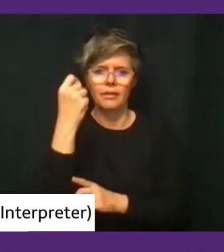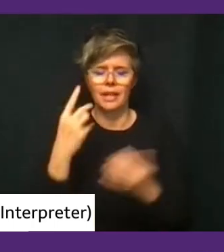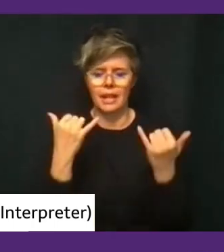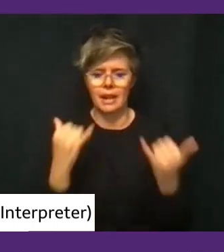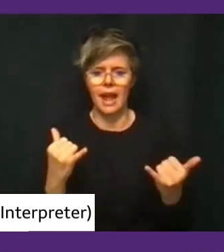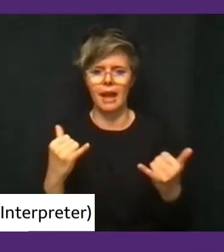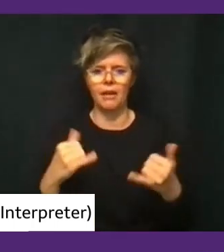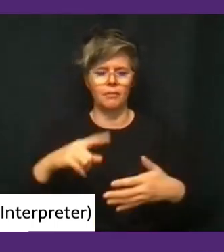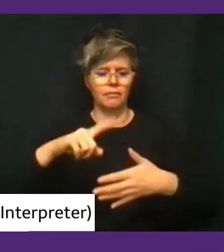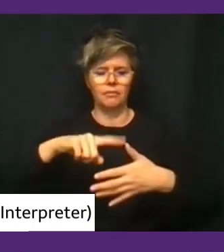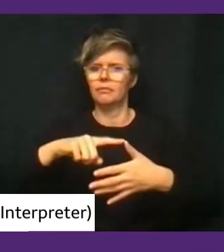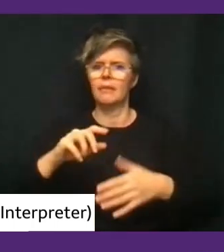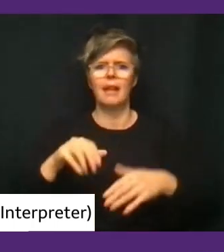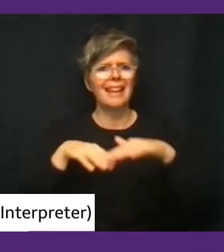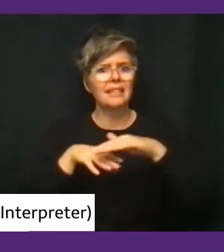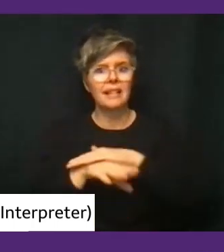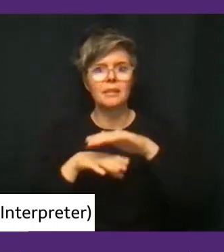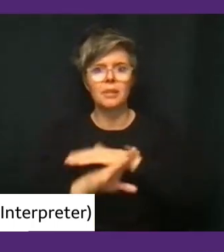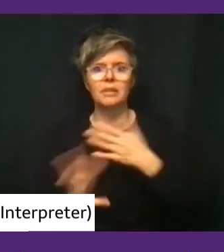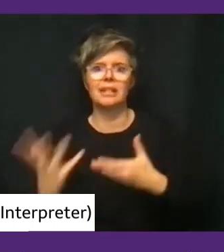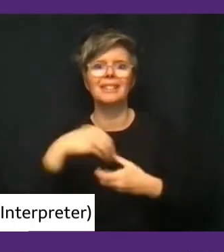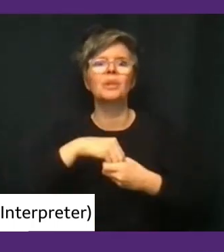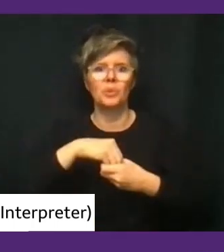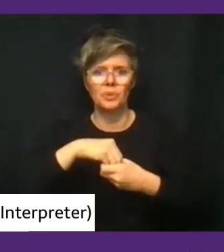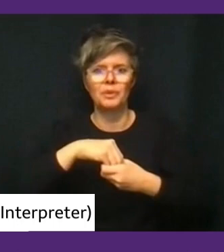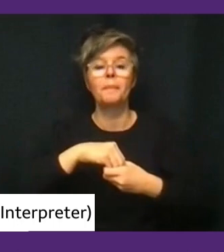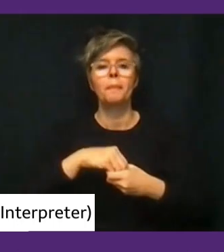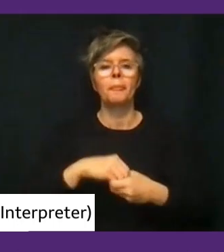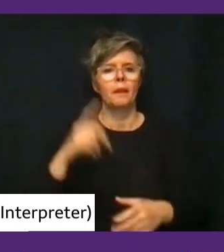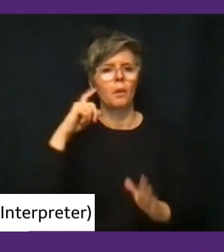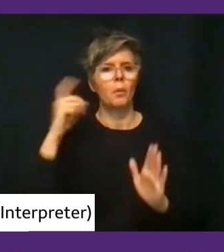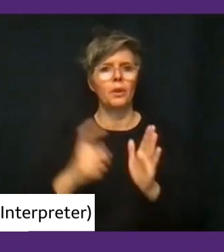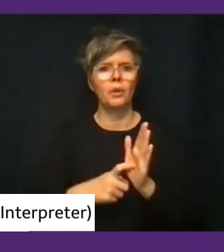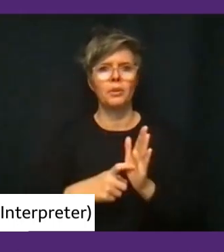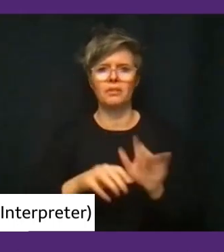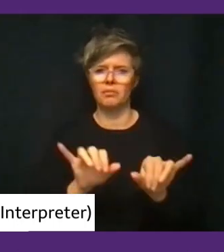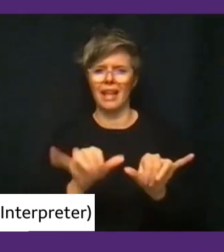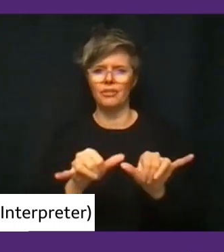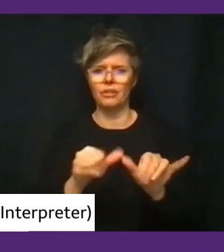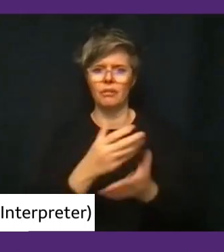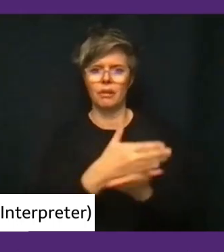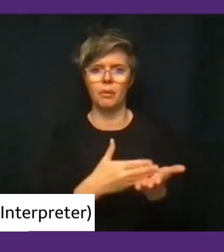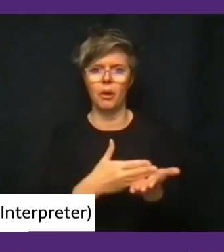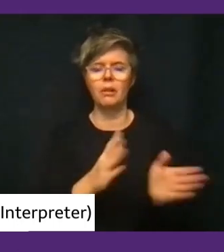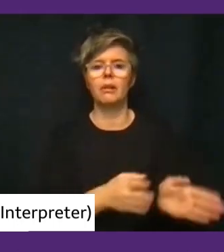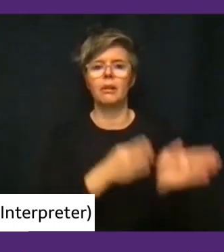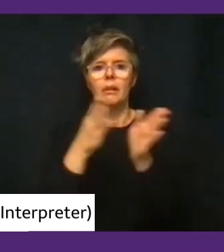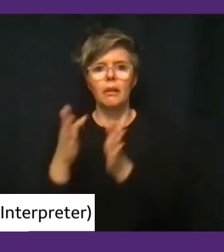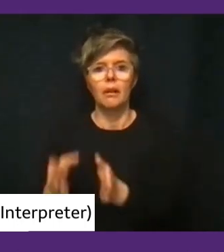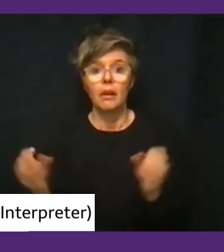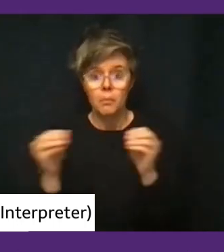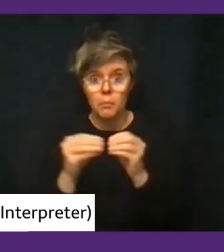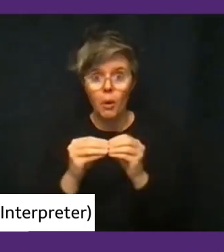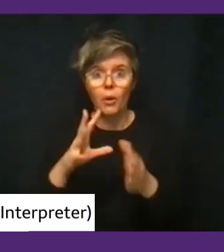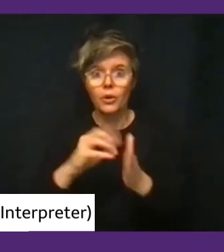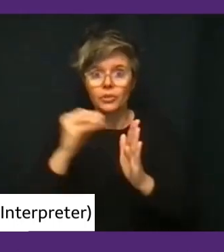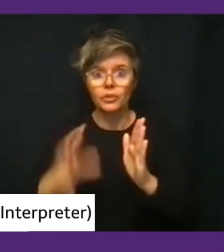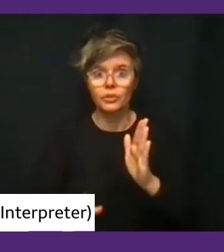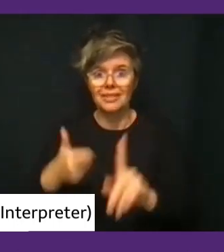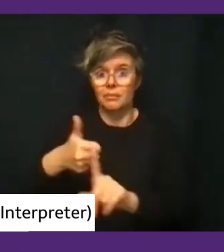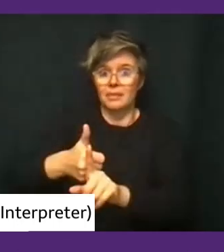the perspective of the engineering. We're also seeing more students with